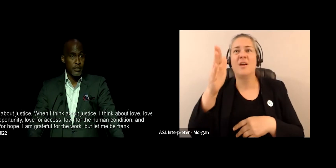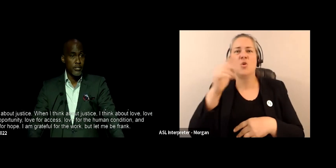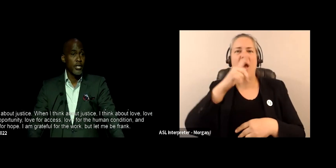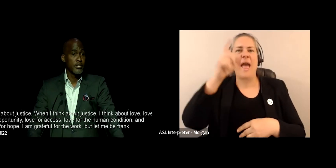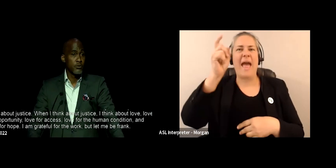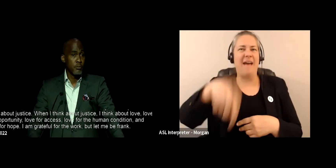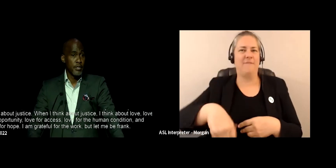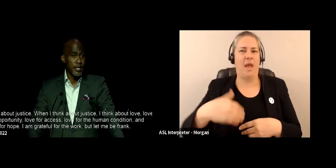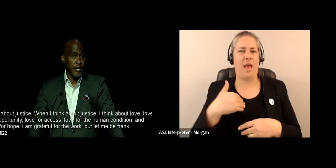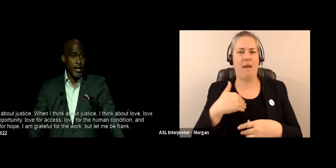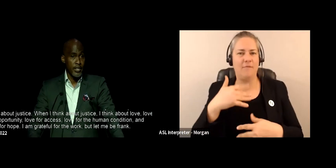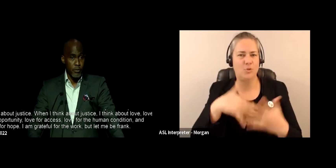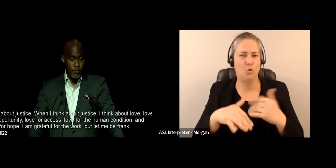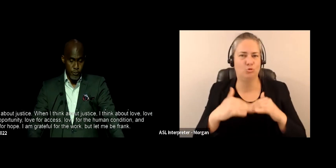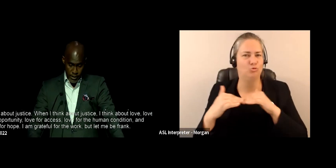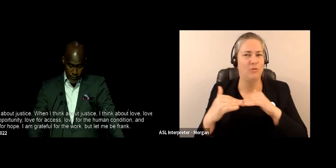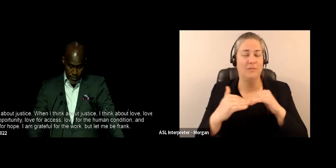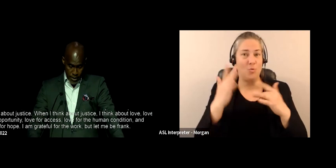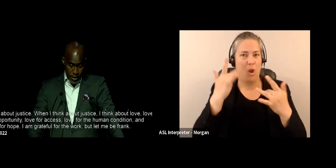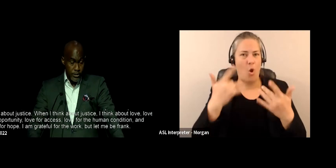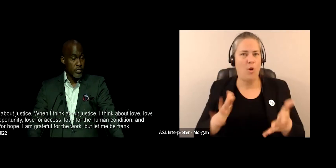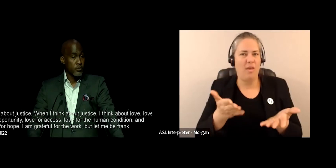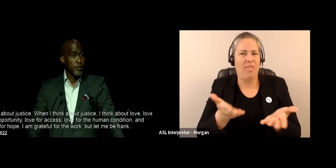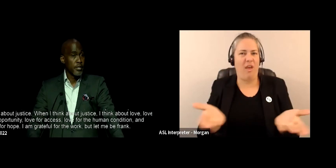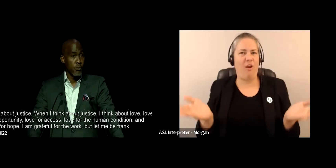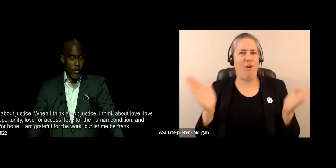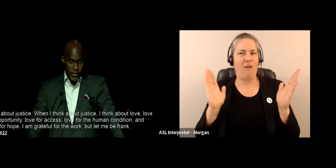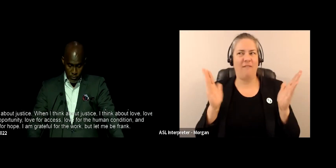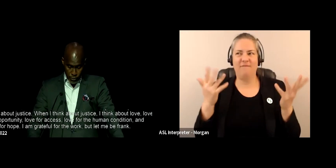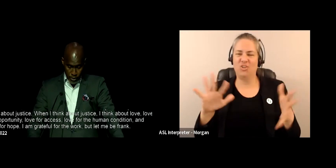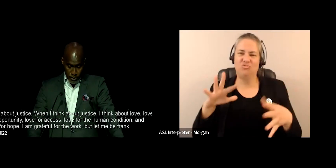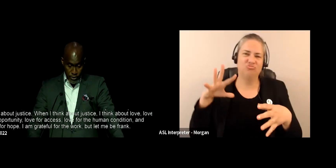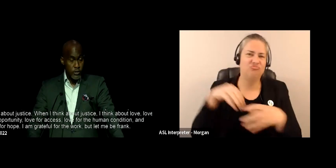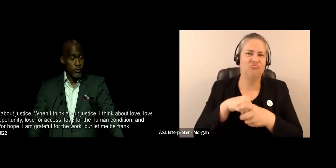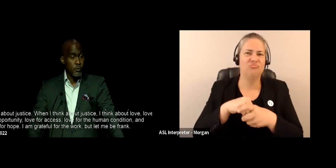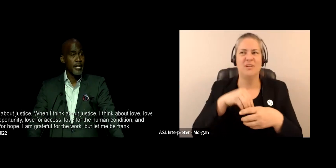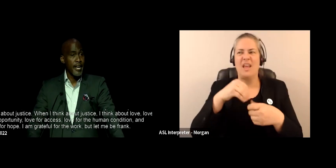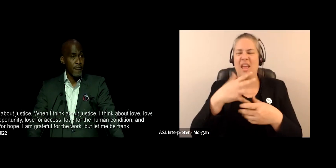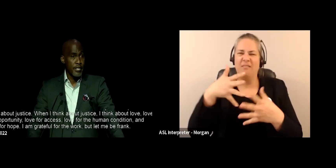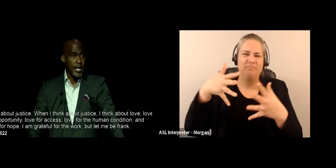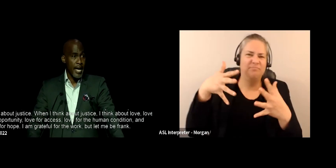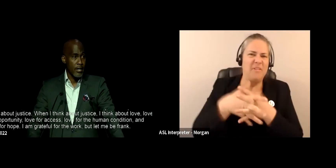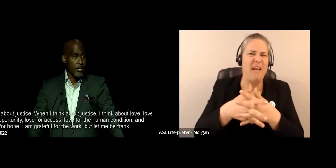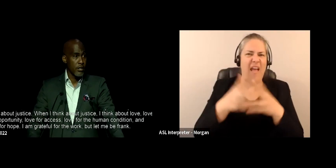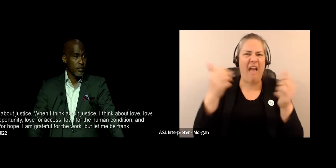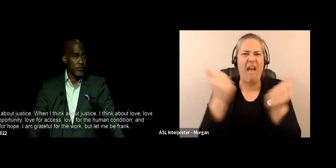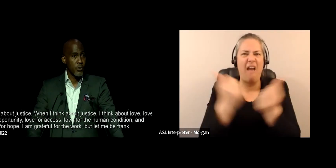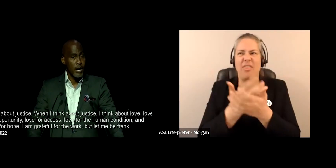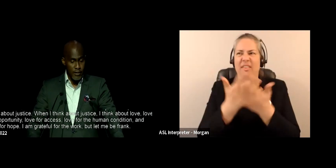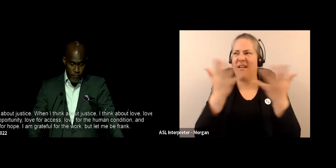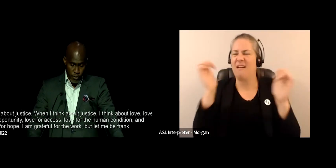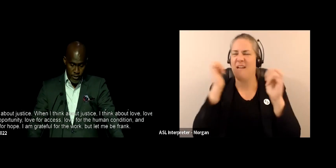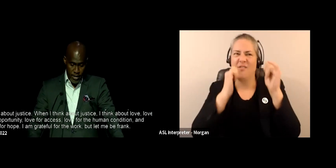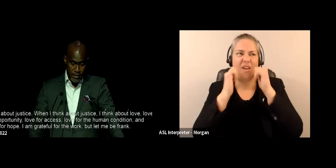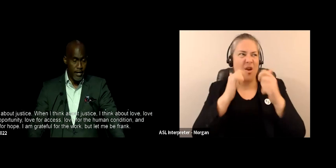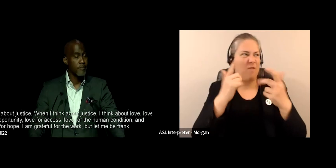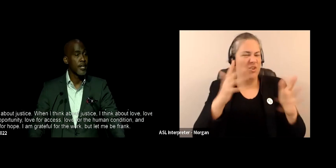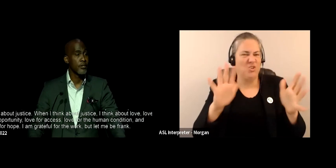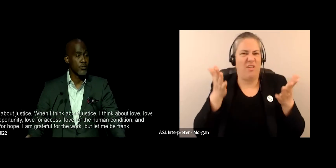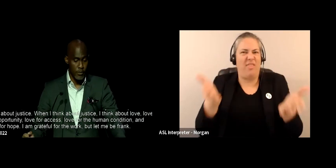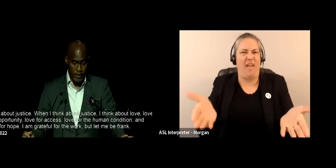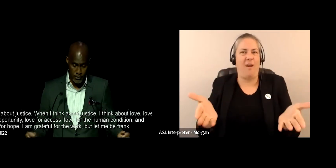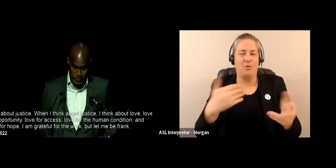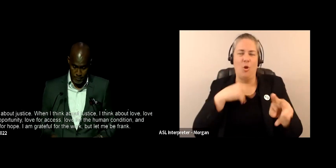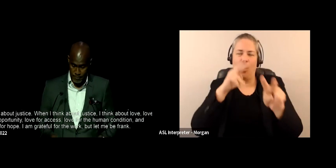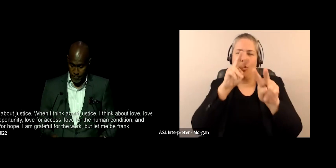award, because justice will be in the air that we breathe. Justice will be in the water that we drink. Justice will be an everyday act in our country. So I look forward to that day.